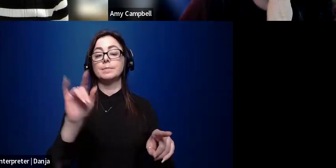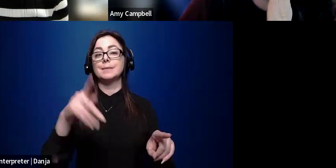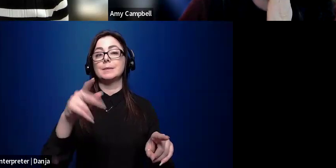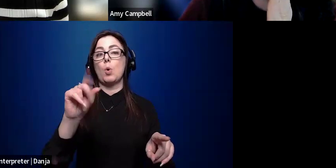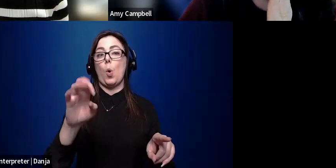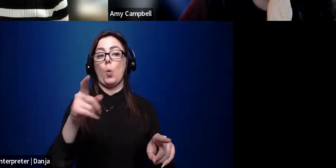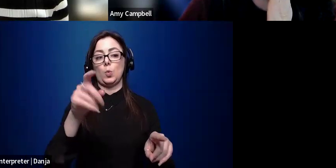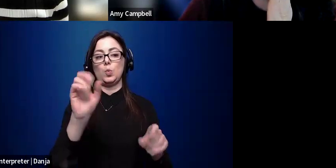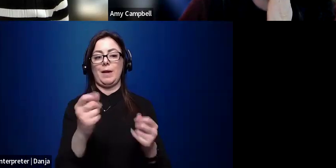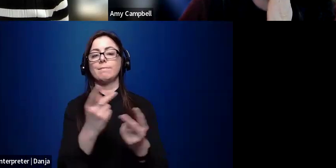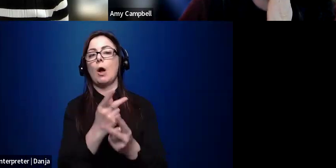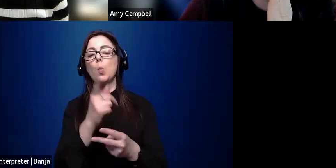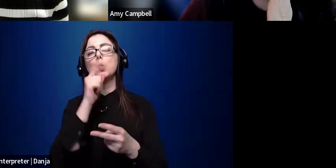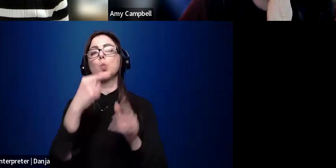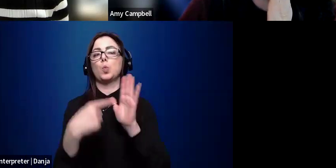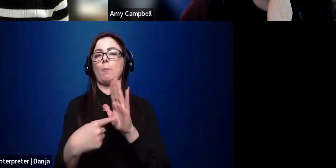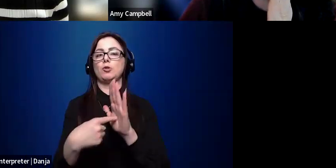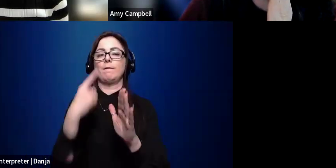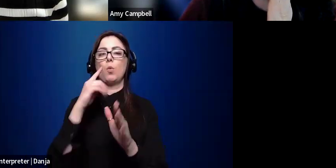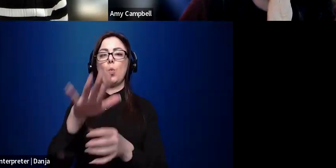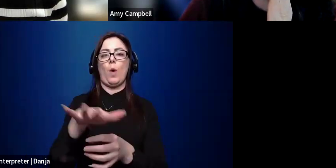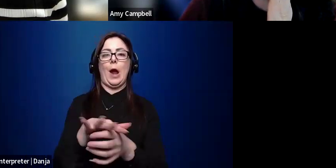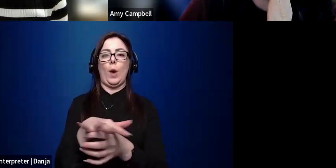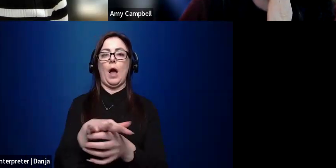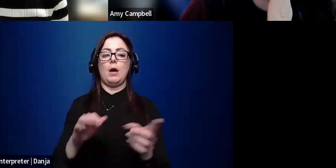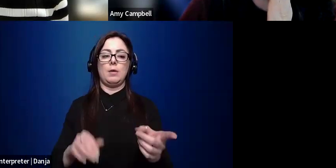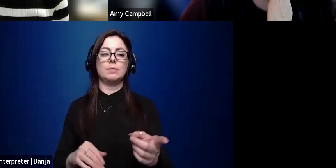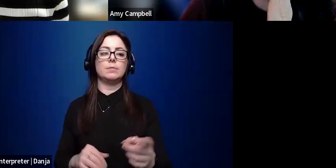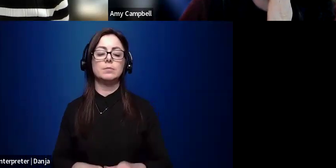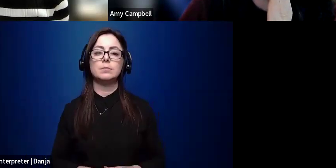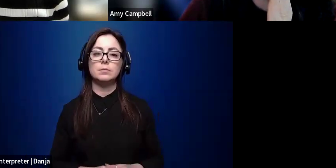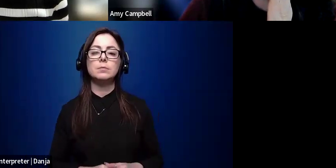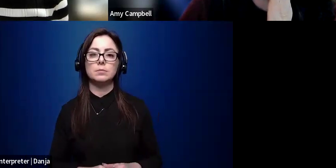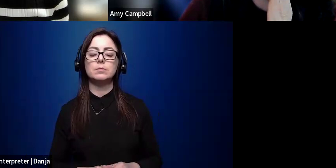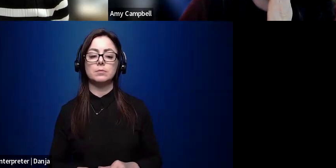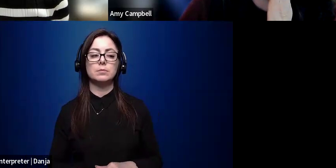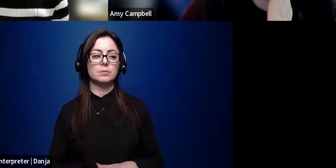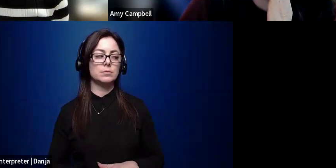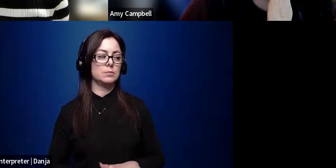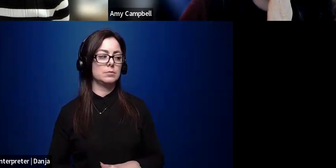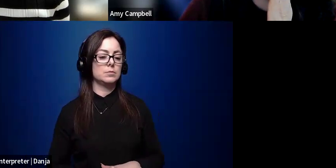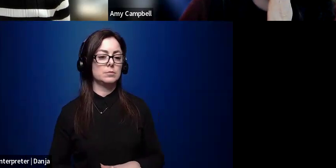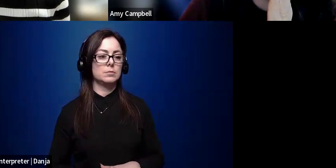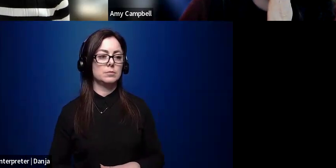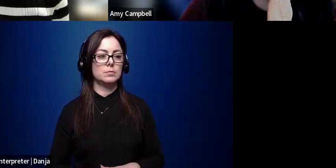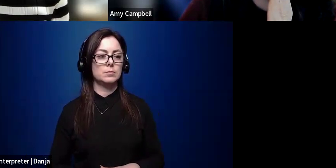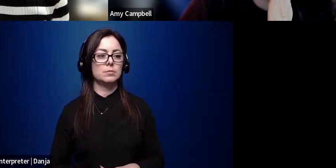code, and it will direct you to who your representative is.